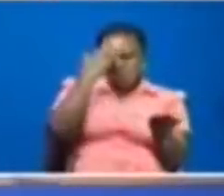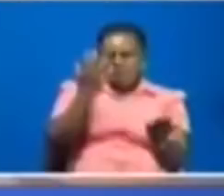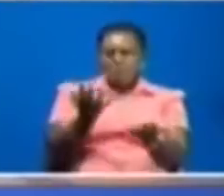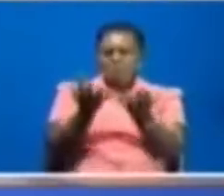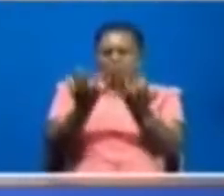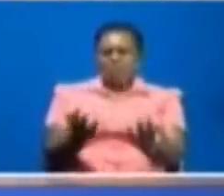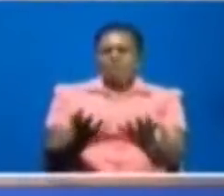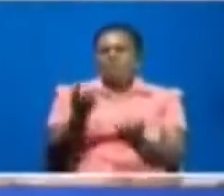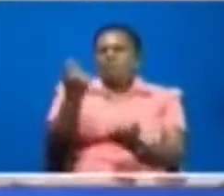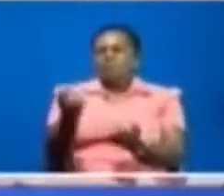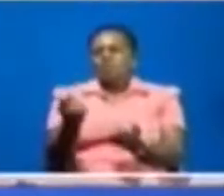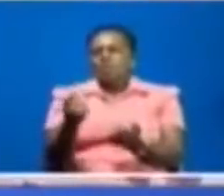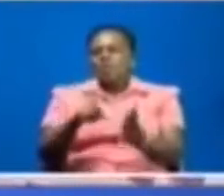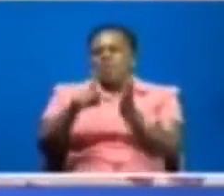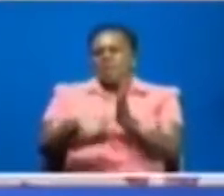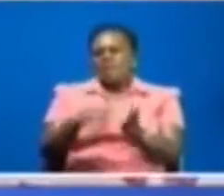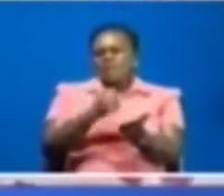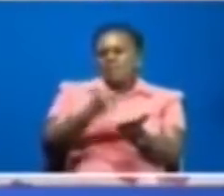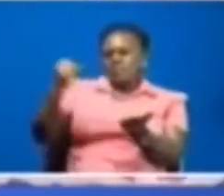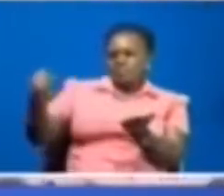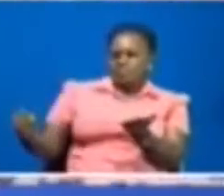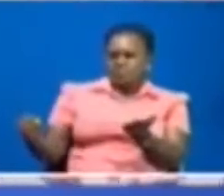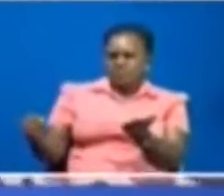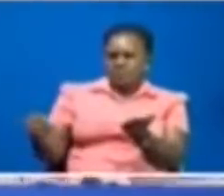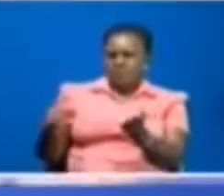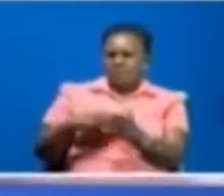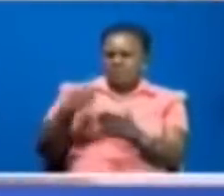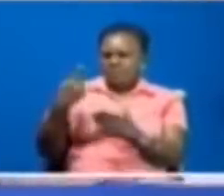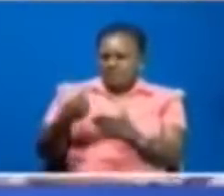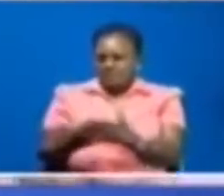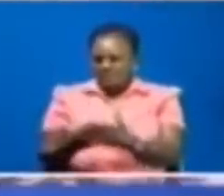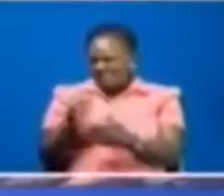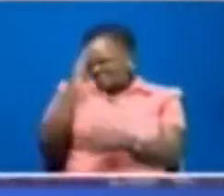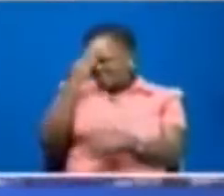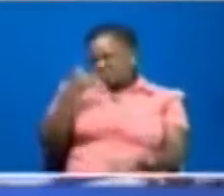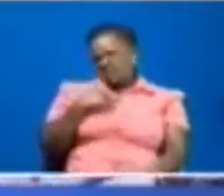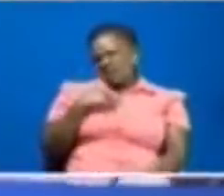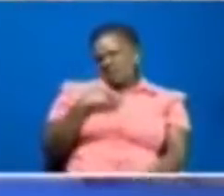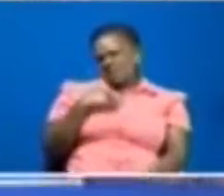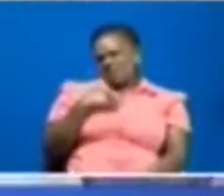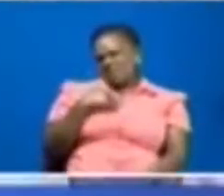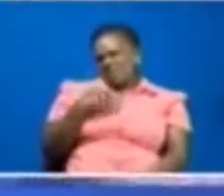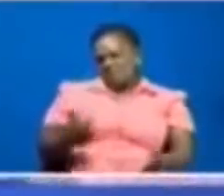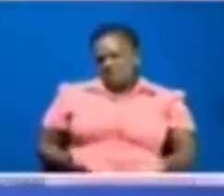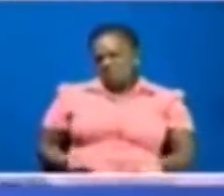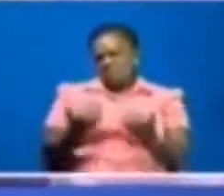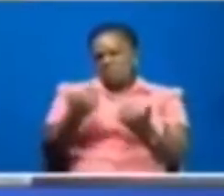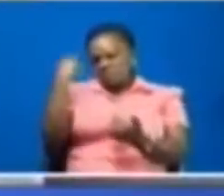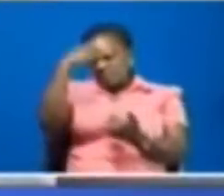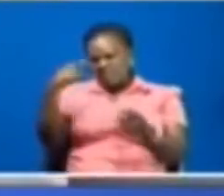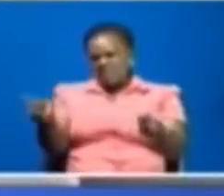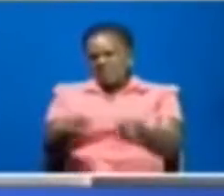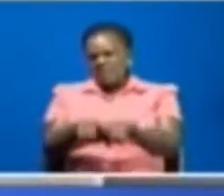weight before she was discharged. Since then, she lived with doubts because her twin daughters are not